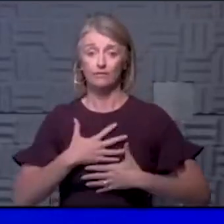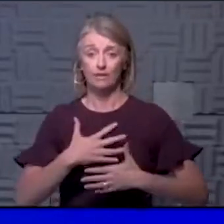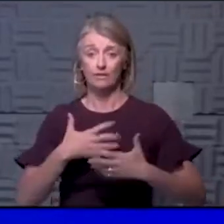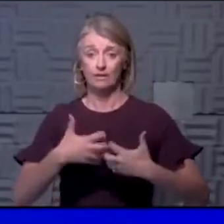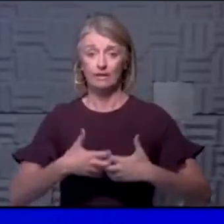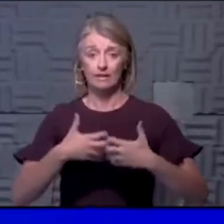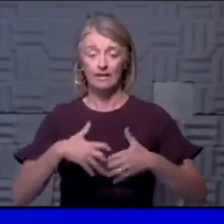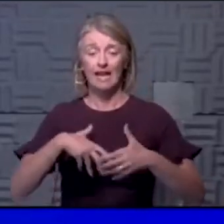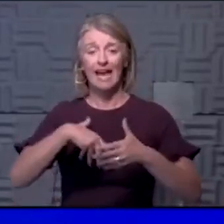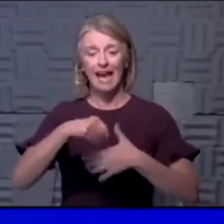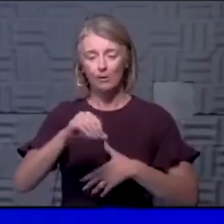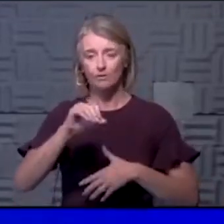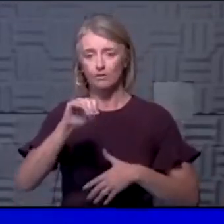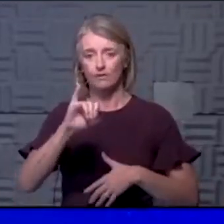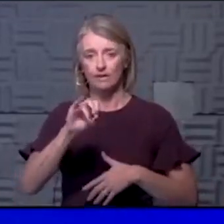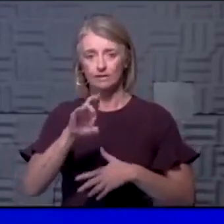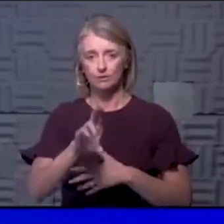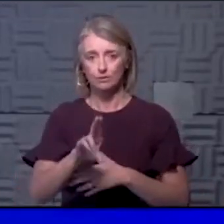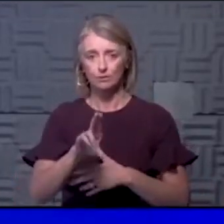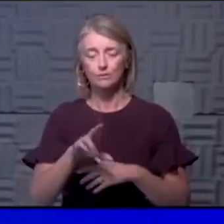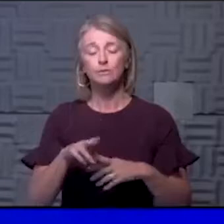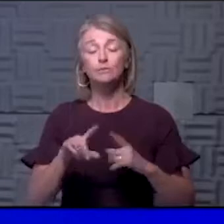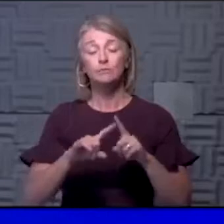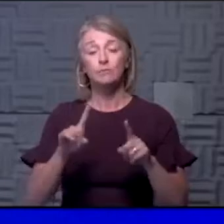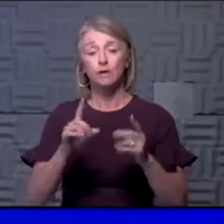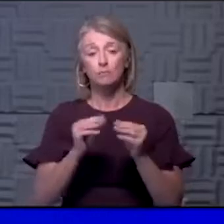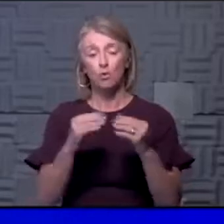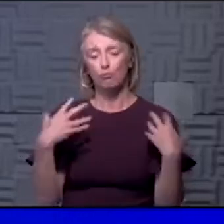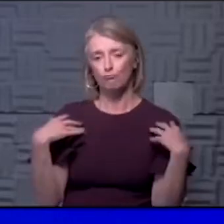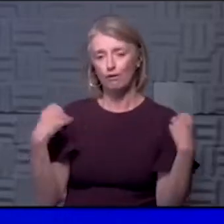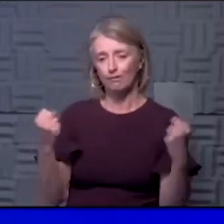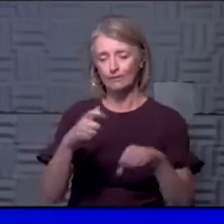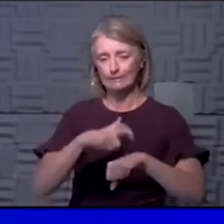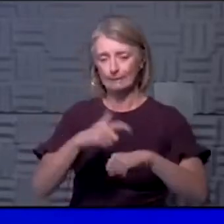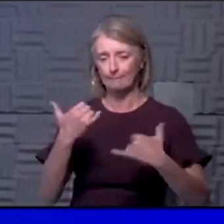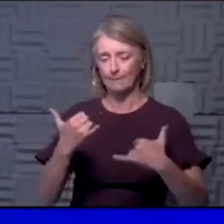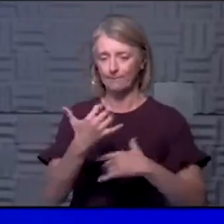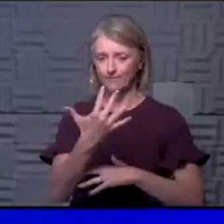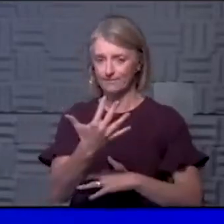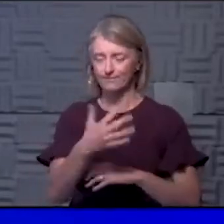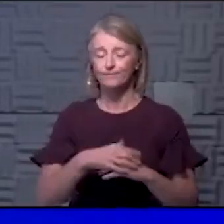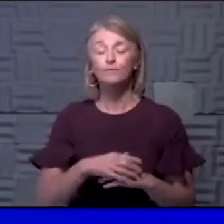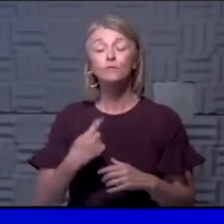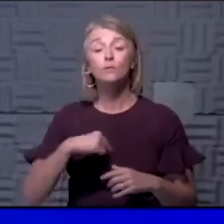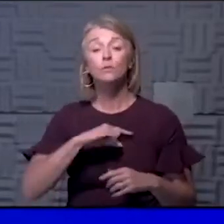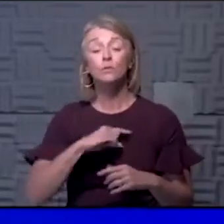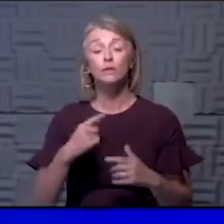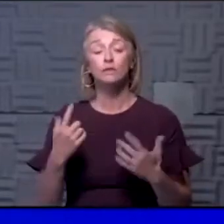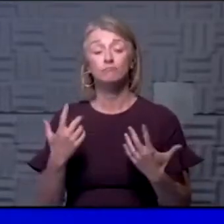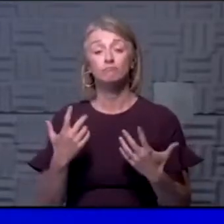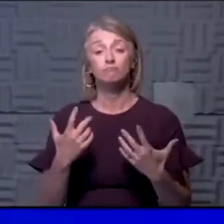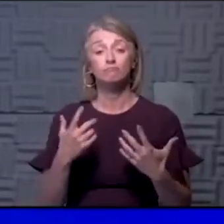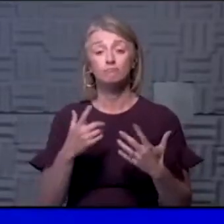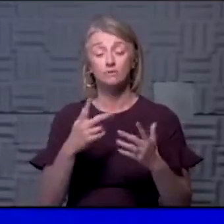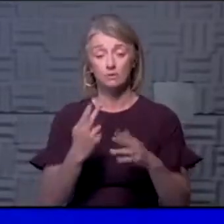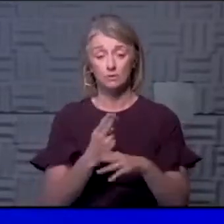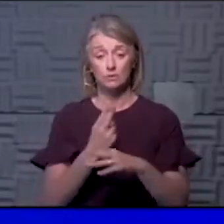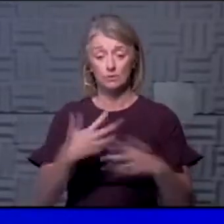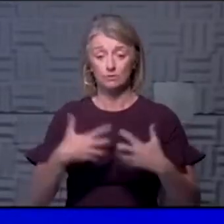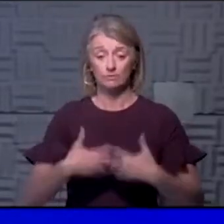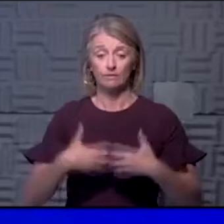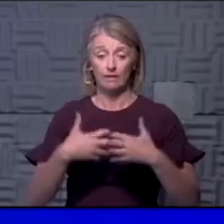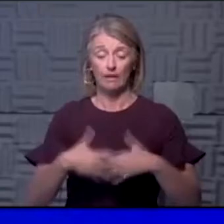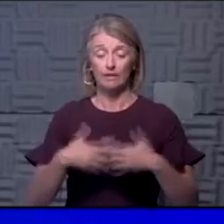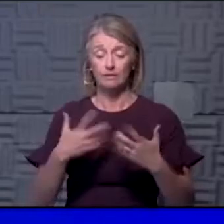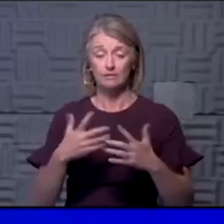are out of that acute infection period and more in the recovery period. So, as we have stated, once you do get on the ventilator, it does take